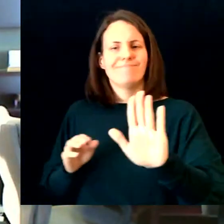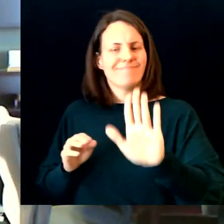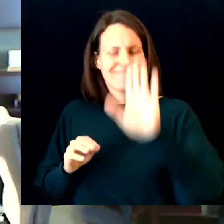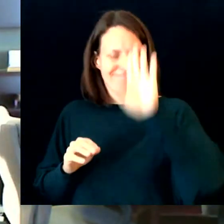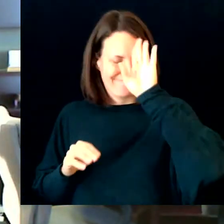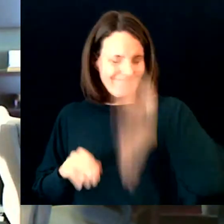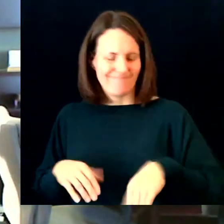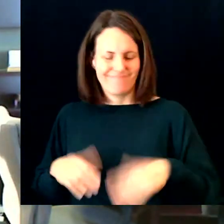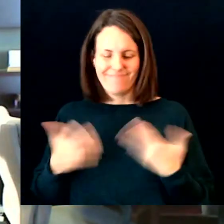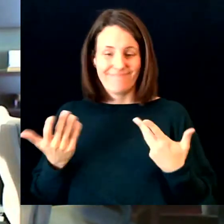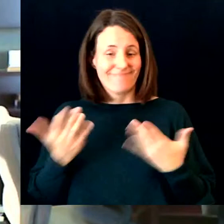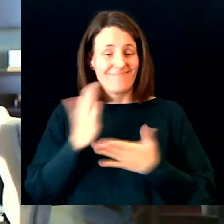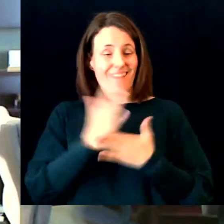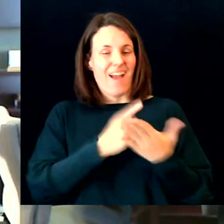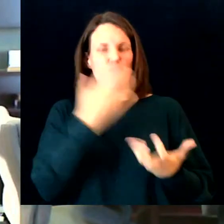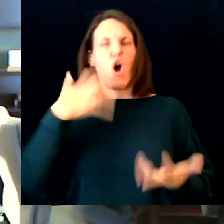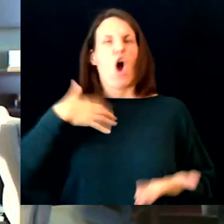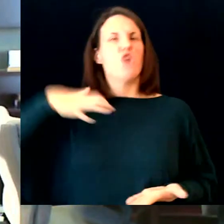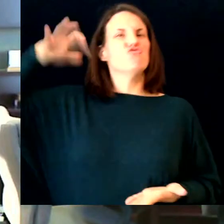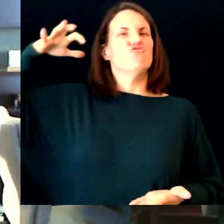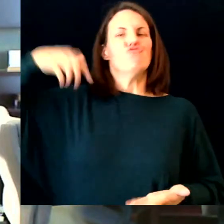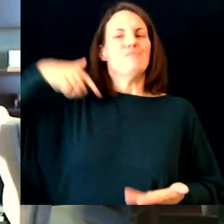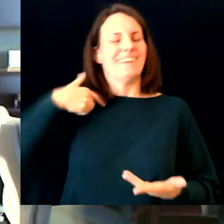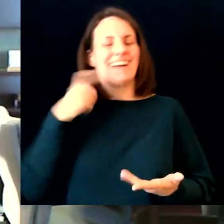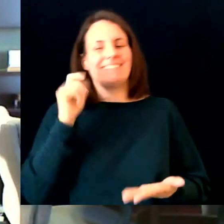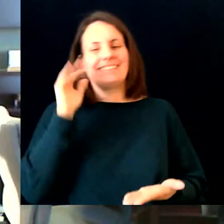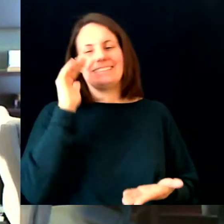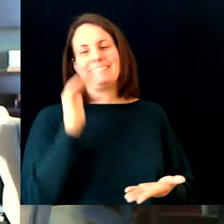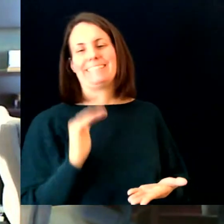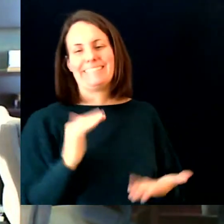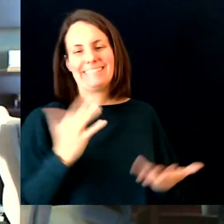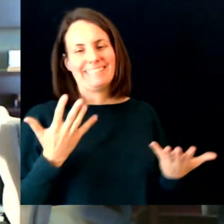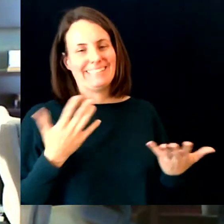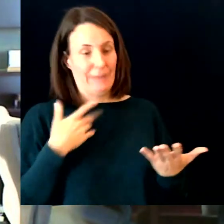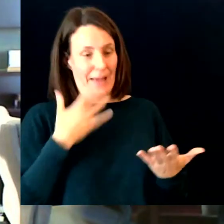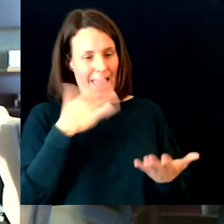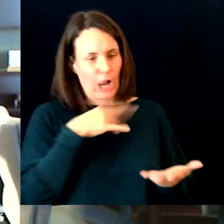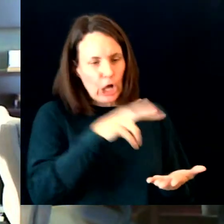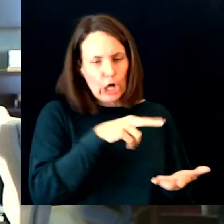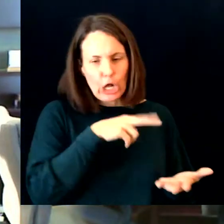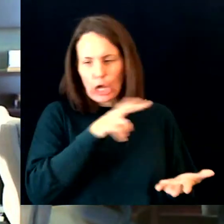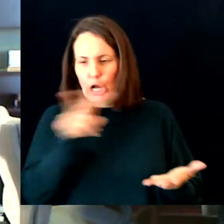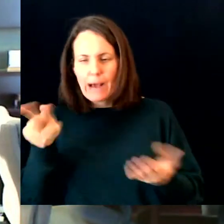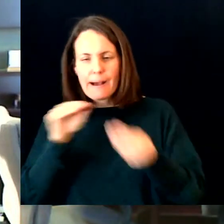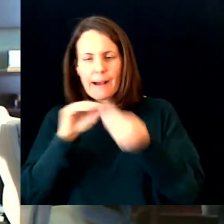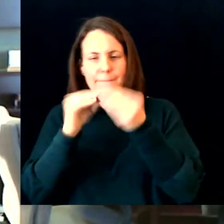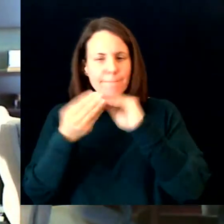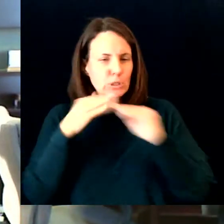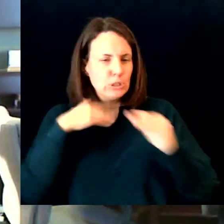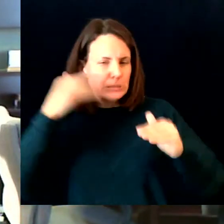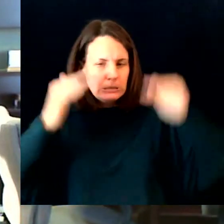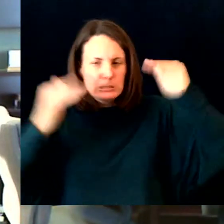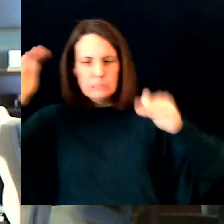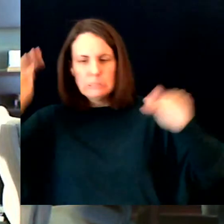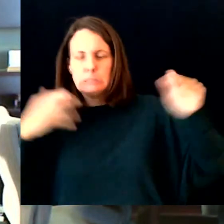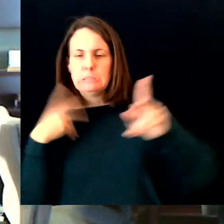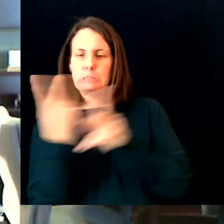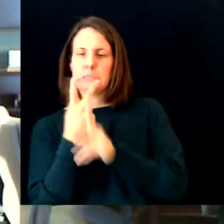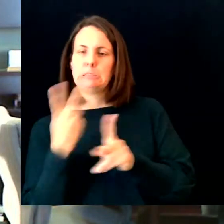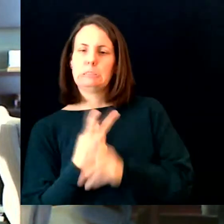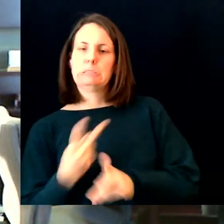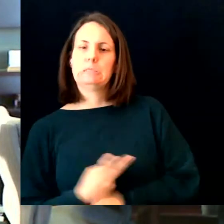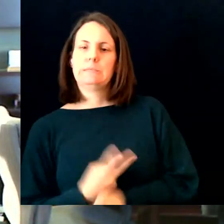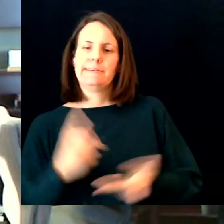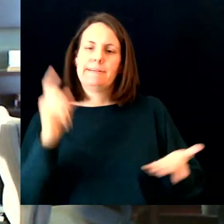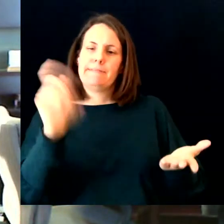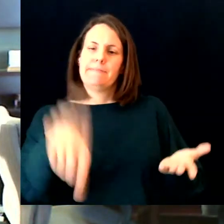could supply, so that we could be fair and distribute adequate supplies where we could to everyone. It's also the case that